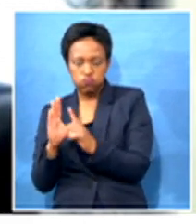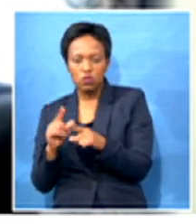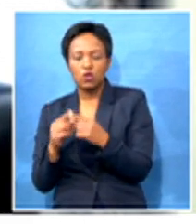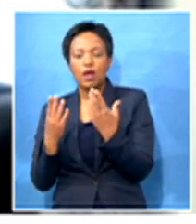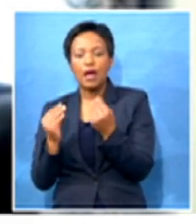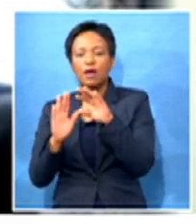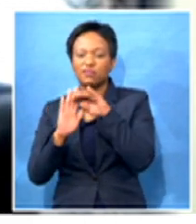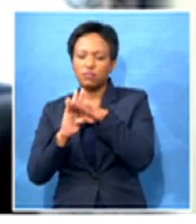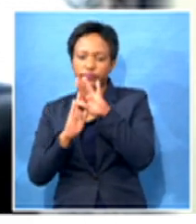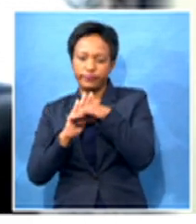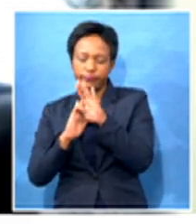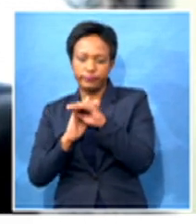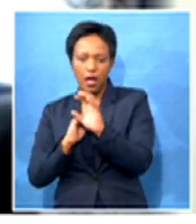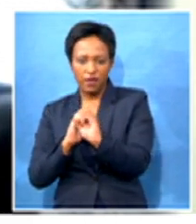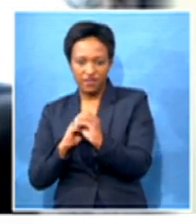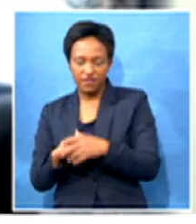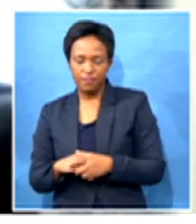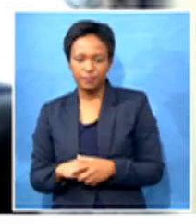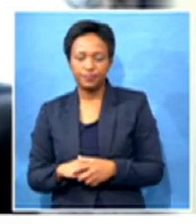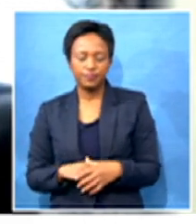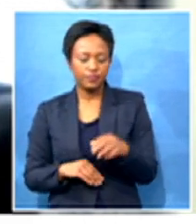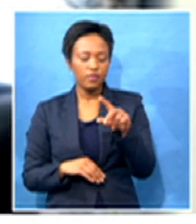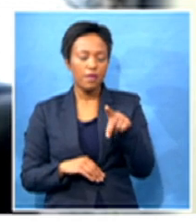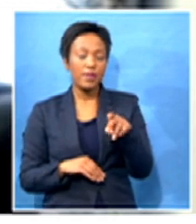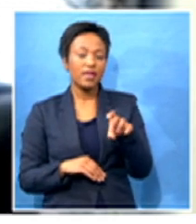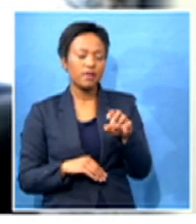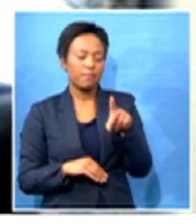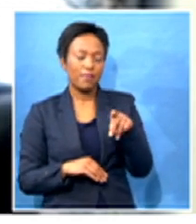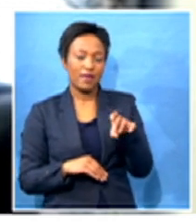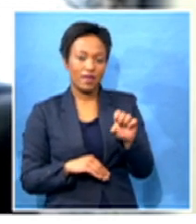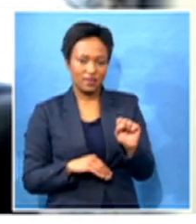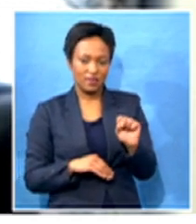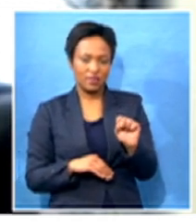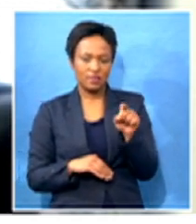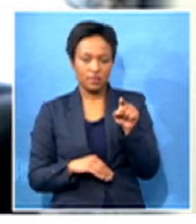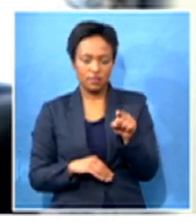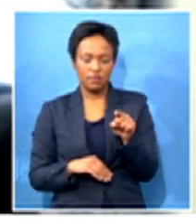fluctuate. With PPEs, We had our own